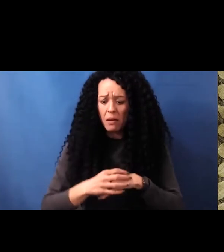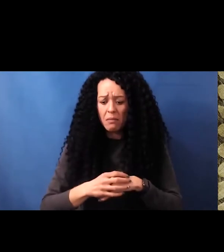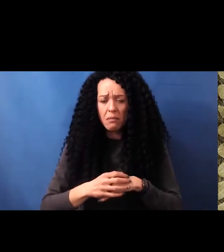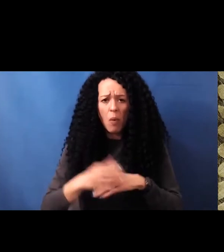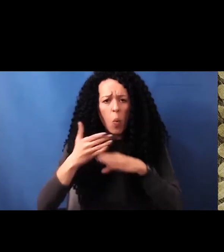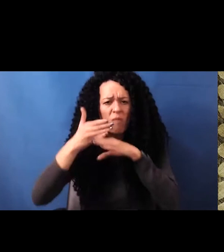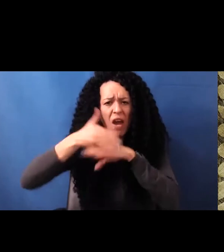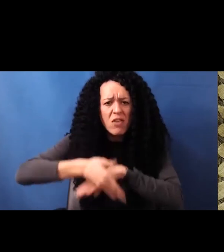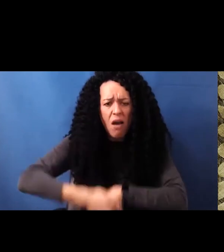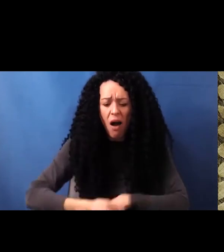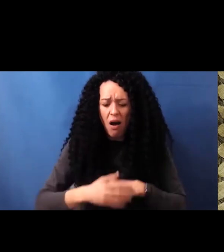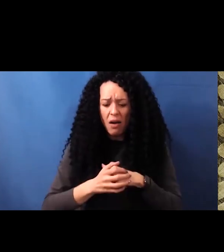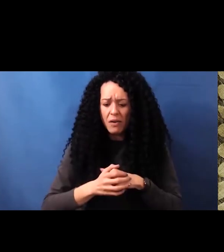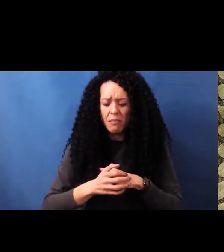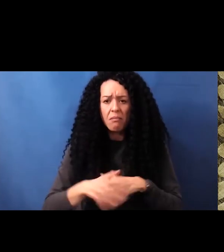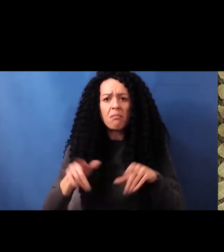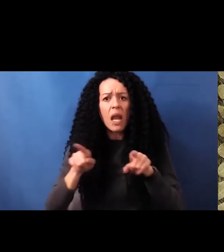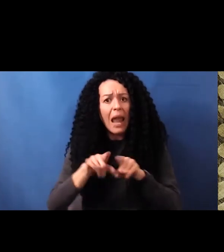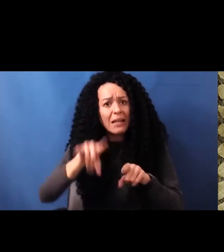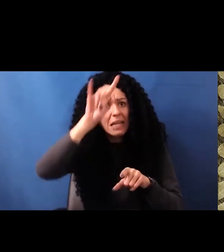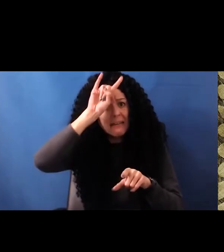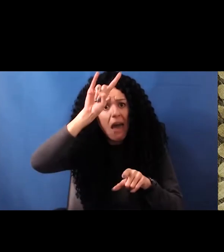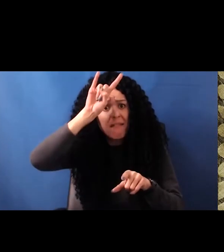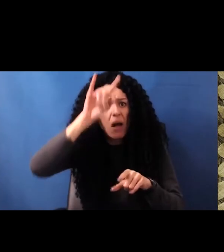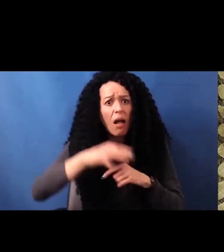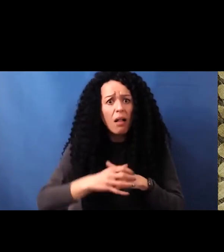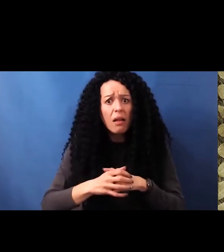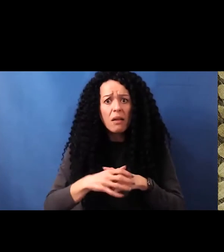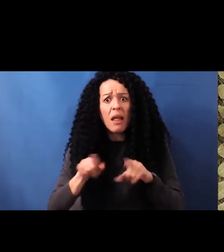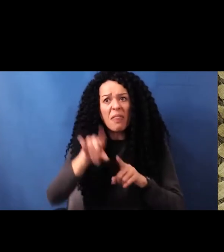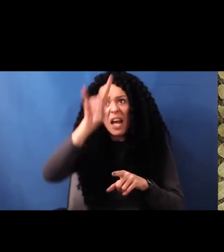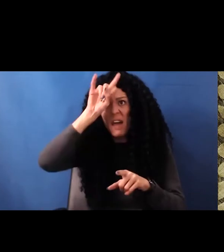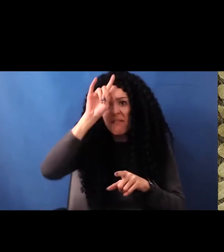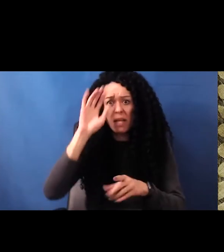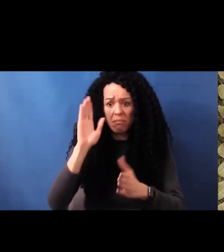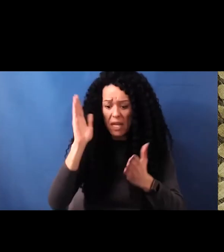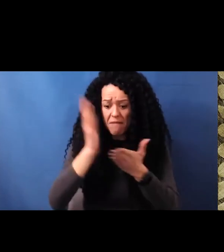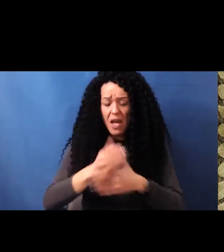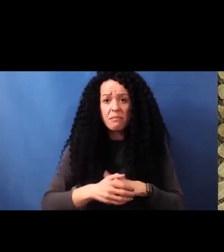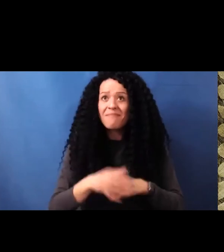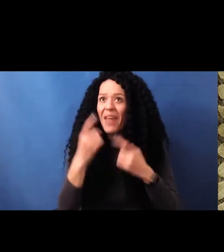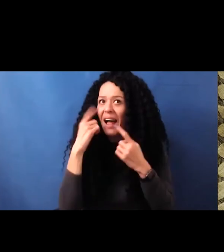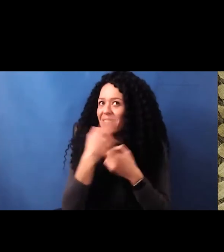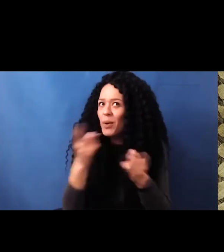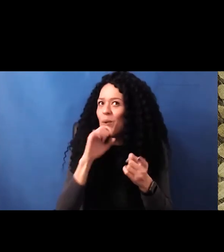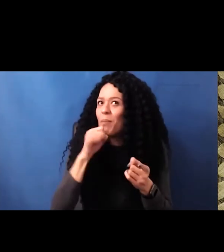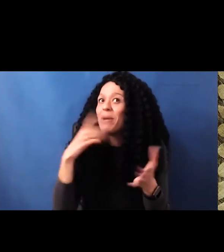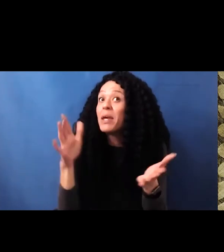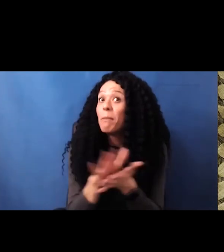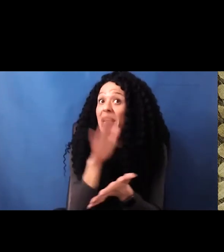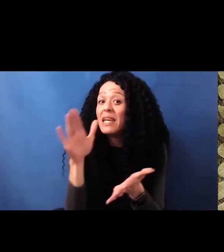I am working very hard, like the devil, but devil, I think you will